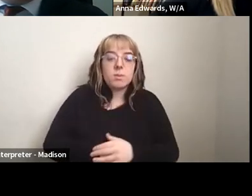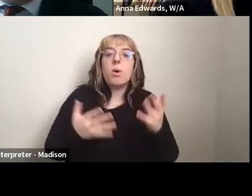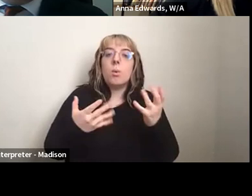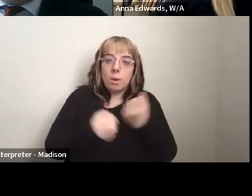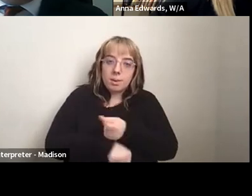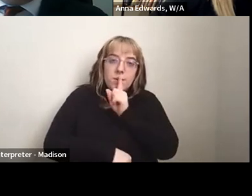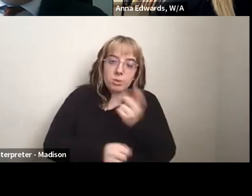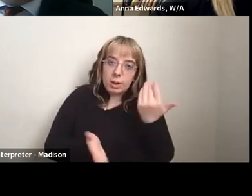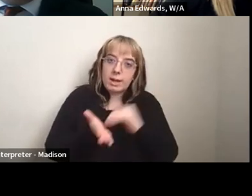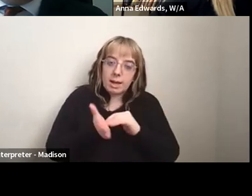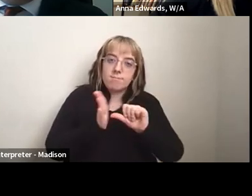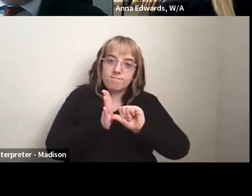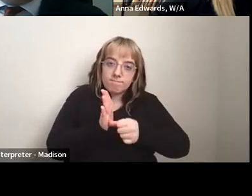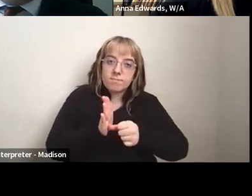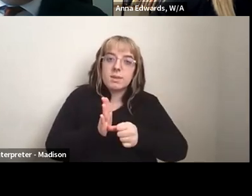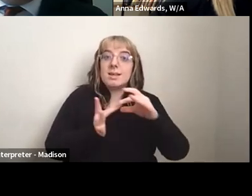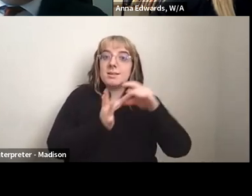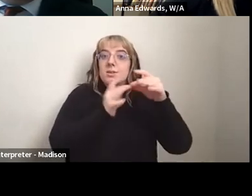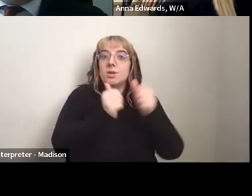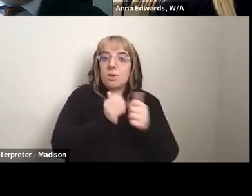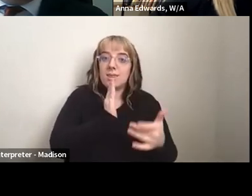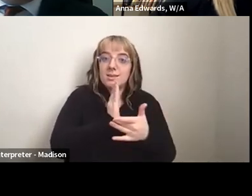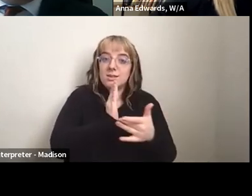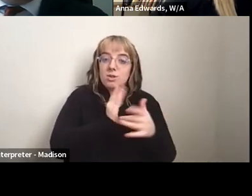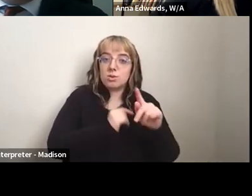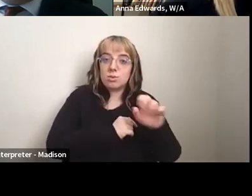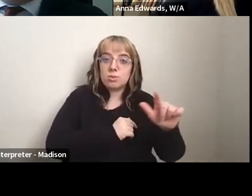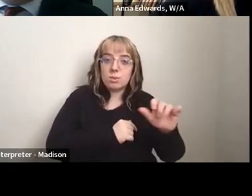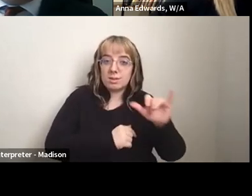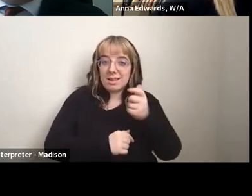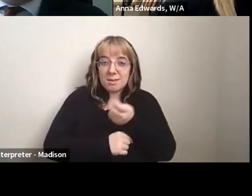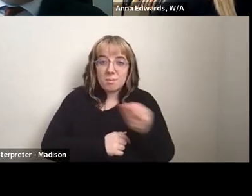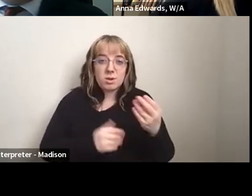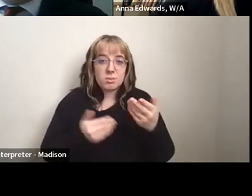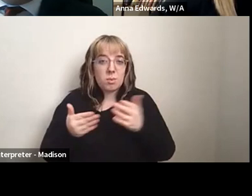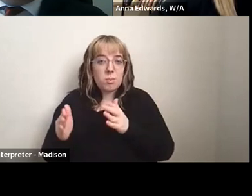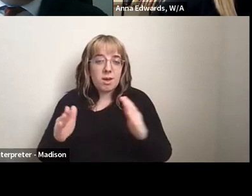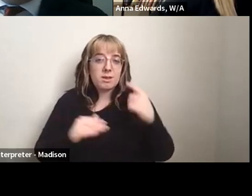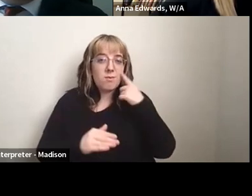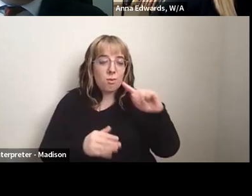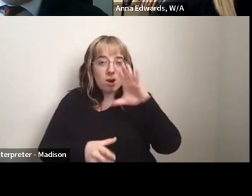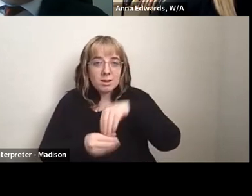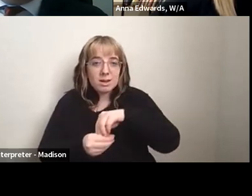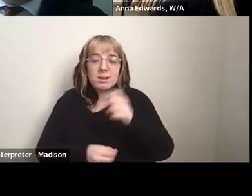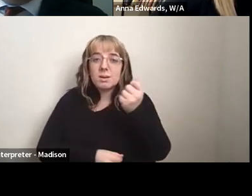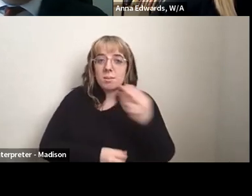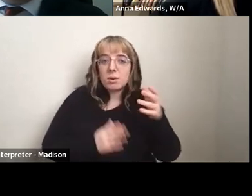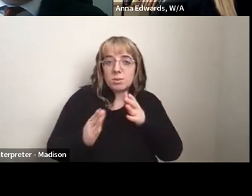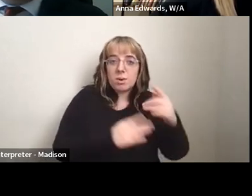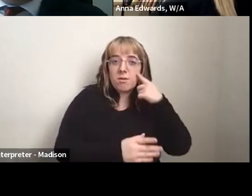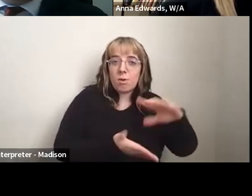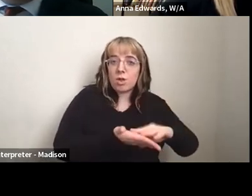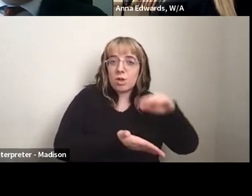that, especially with our digital tools, what are those multiple ways of engagement, multiple ways to learn the